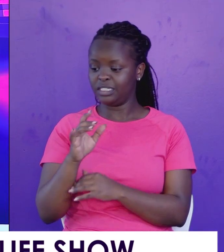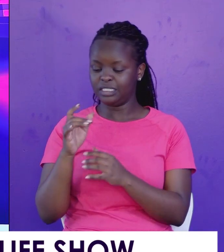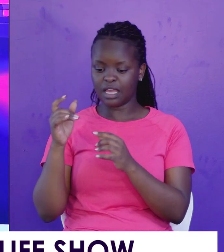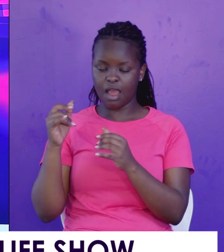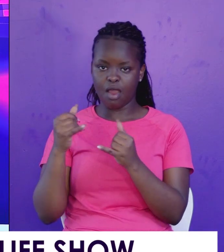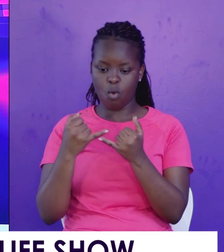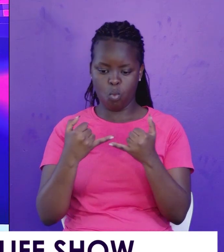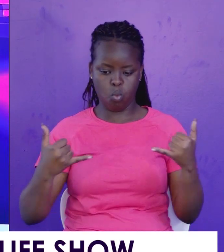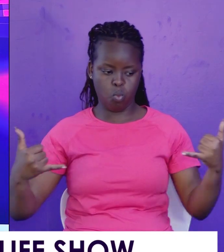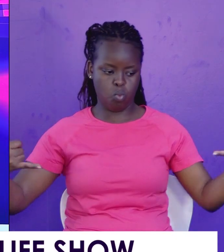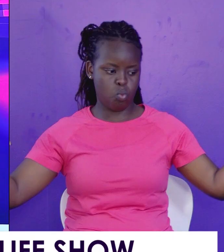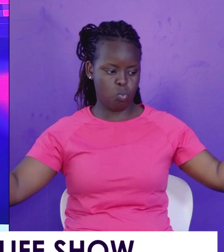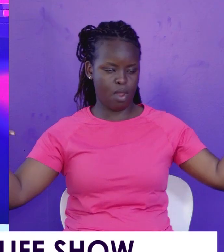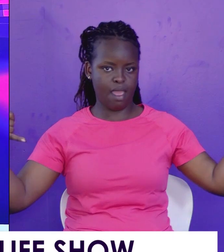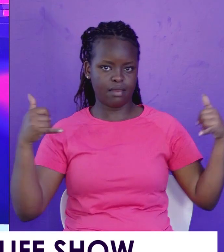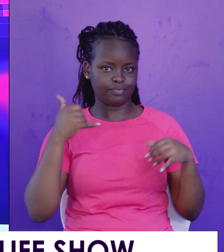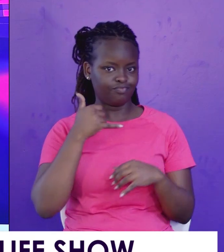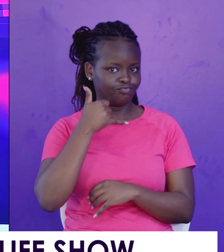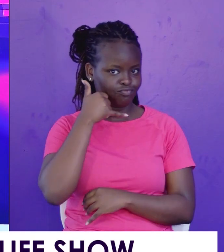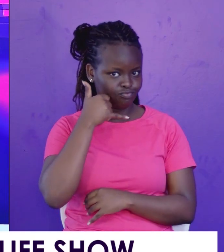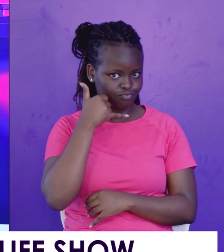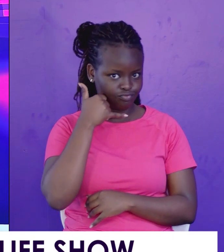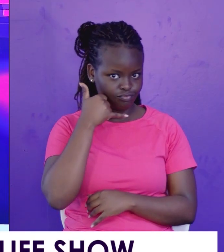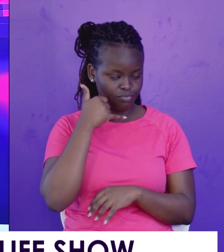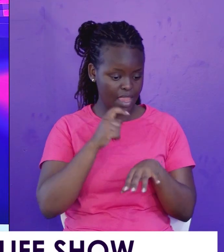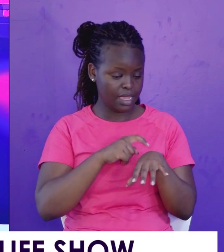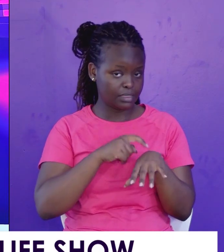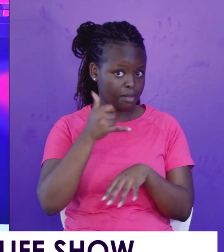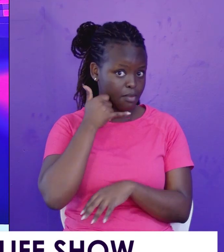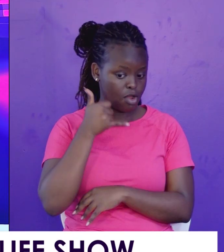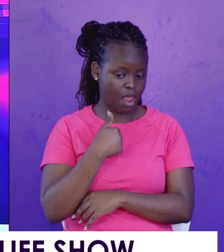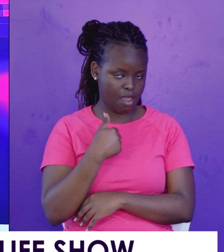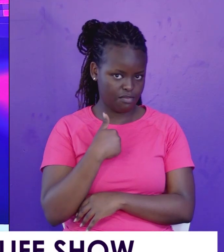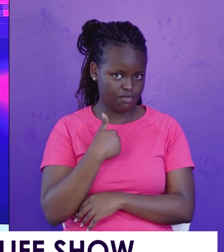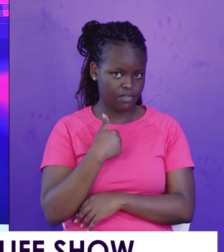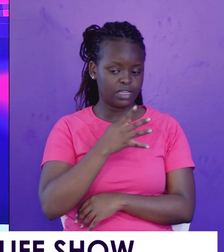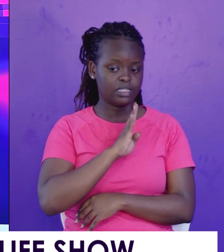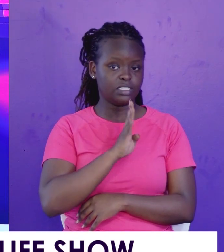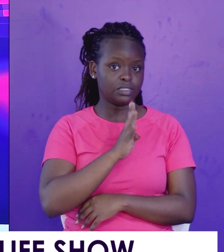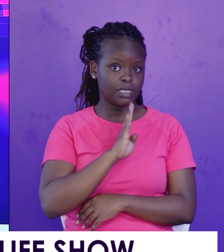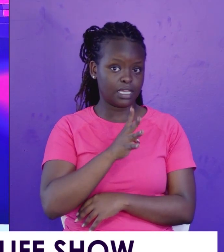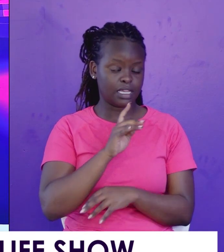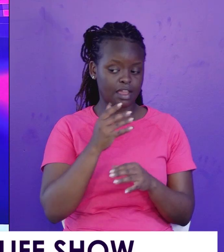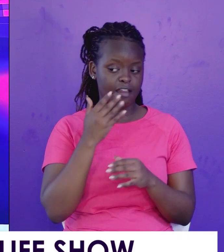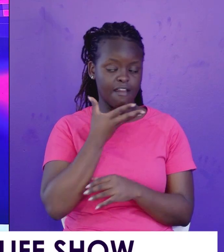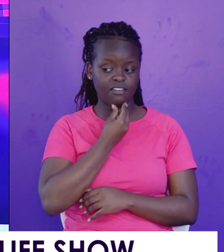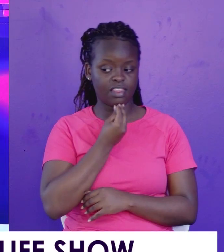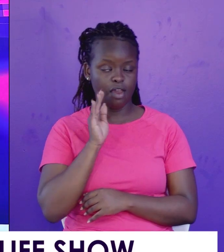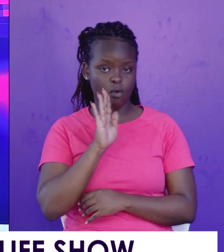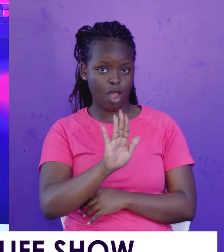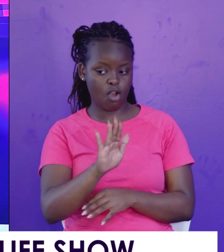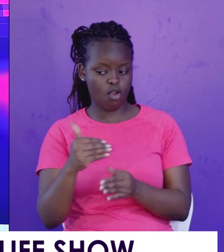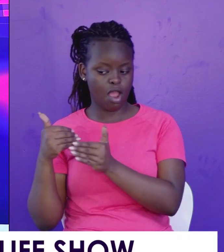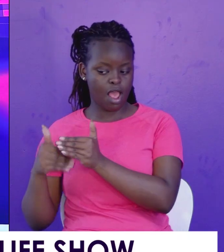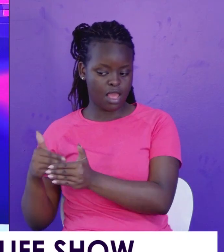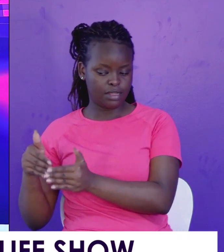it uses a wire. So when you are called, you are speaking and your dad is next to you here, or your